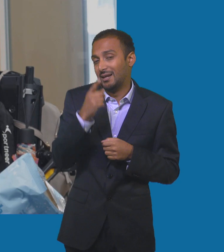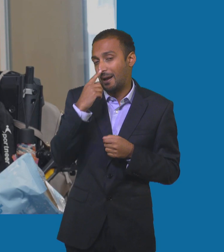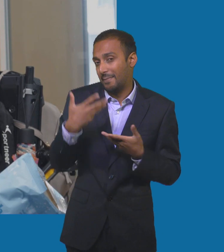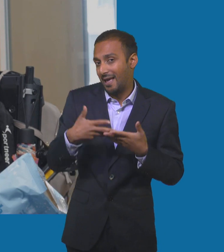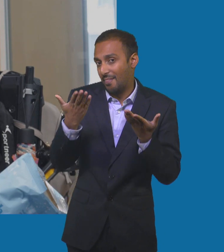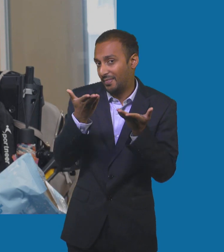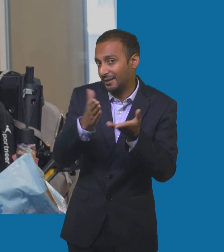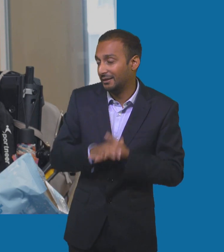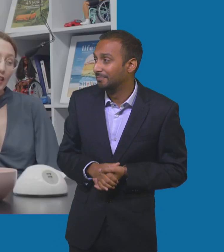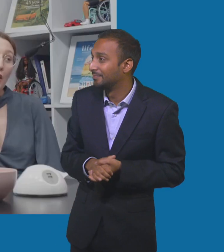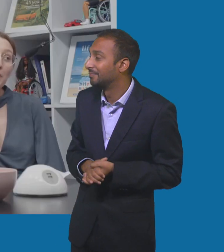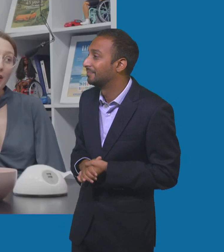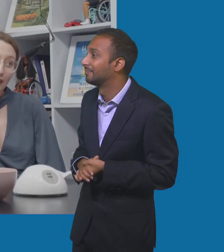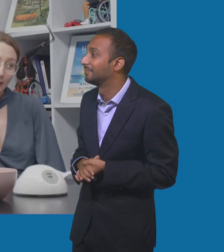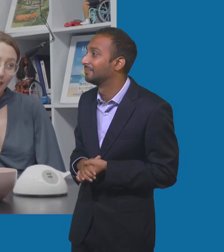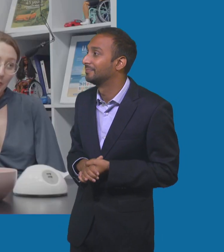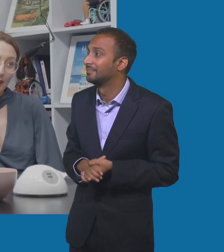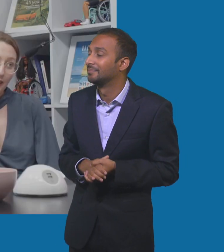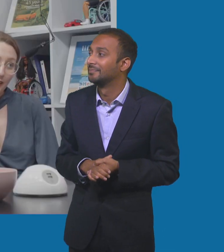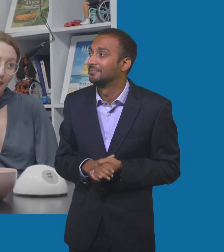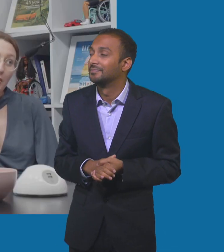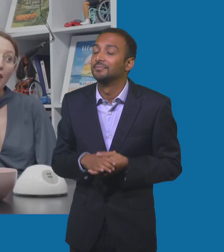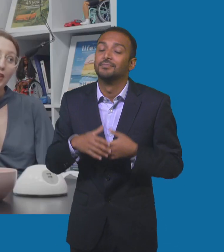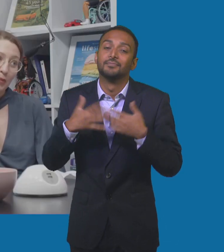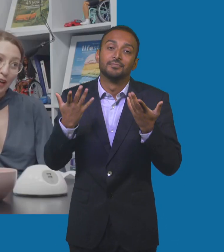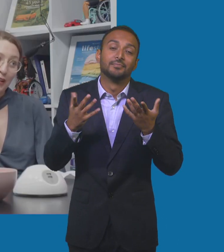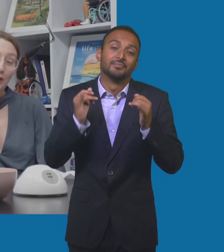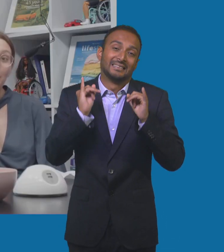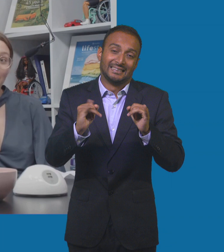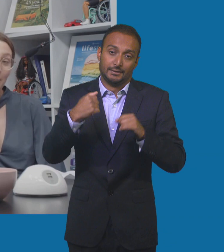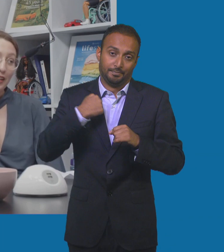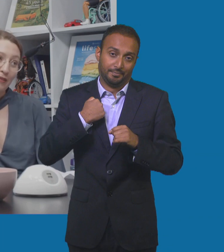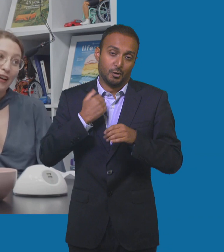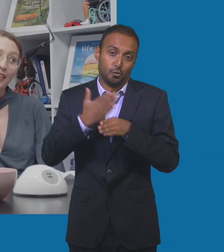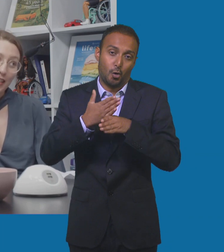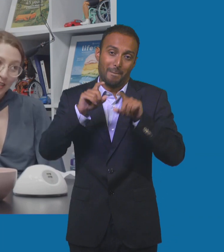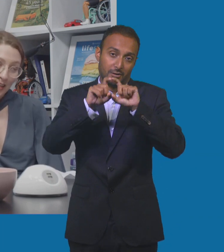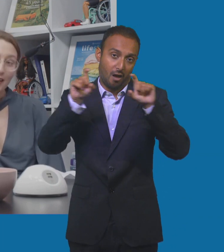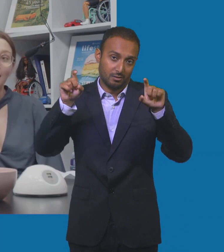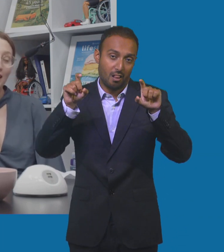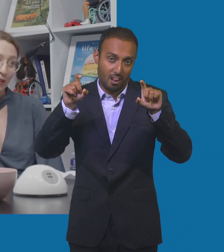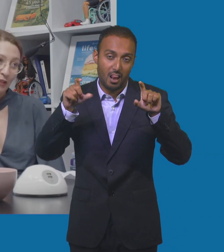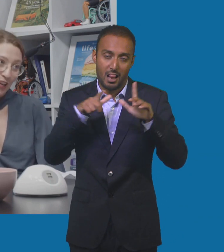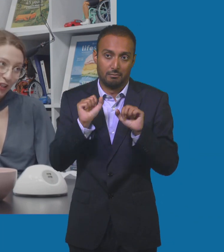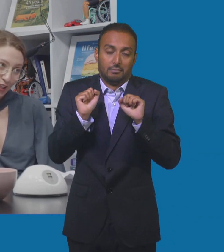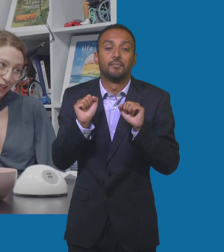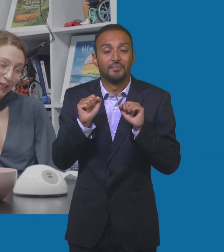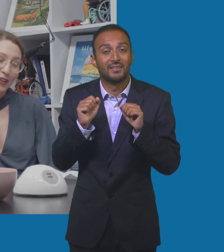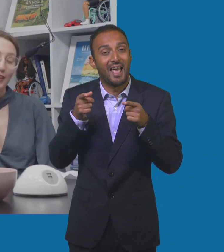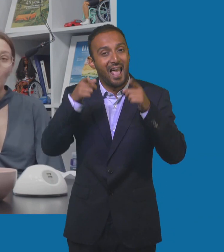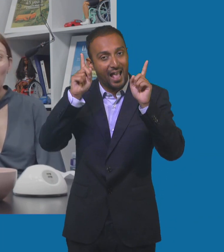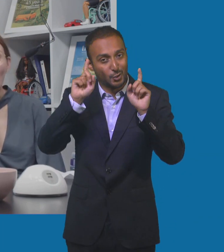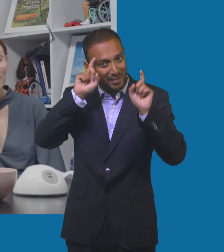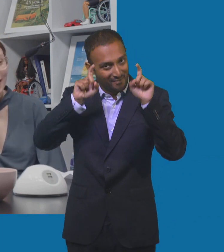a little think. So I'm biased because my job title, as you pointed out at the beginning, very intimidating, is Head of Innovation.